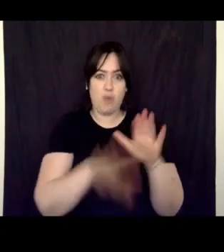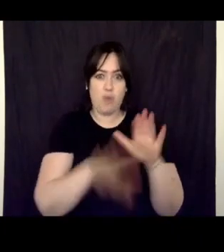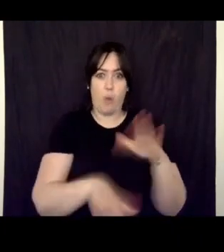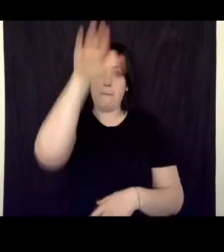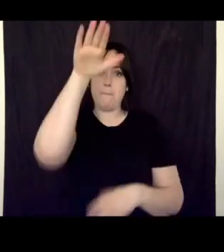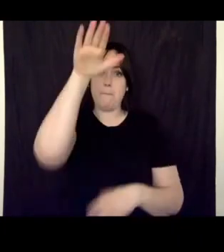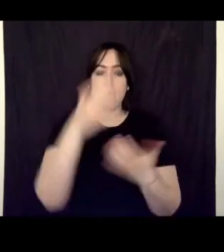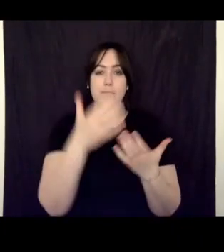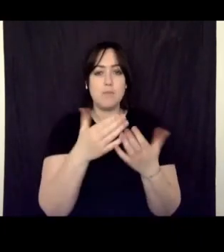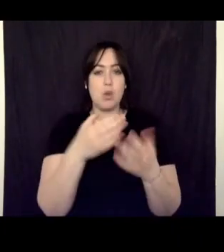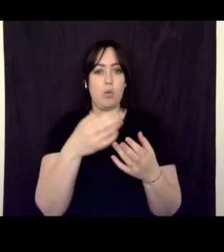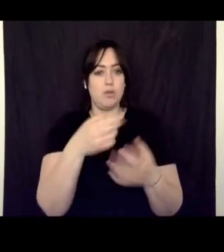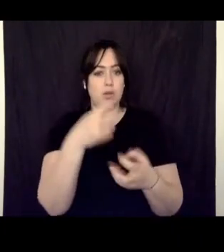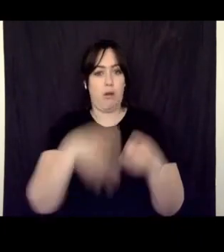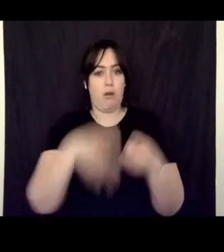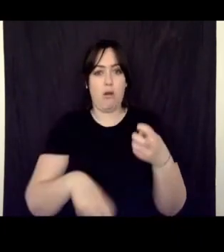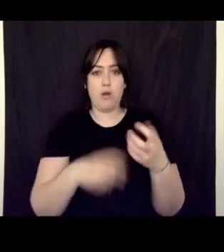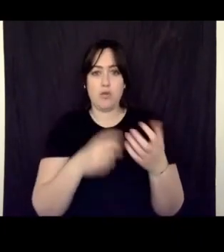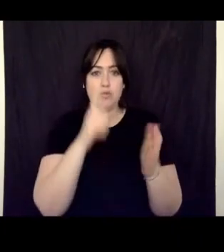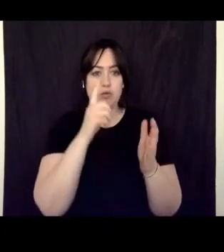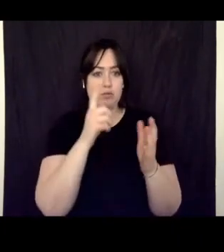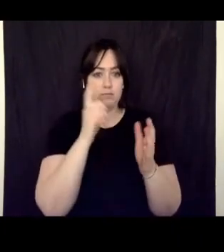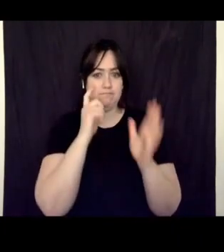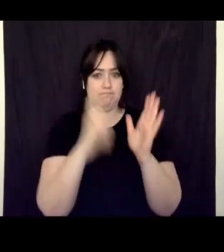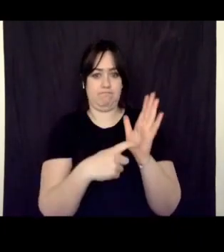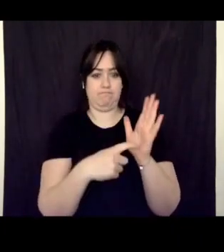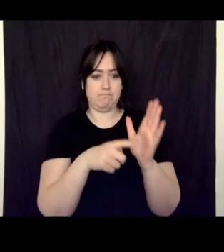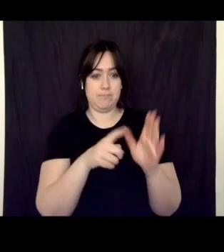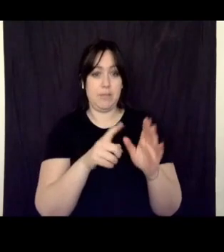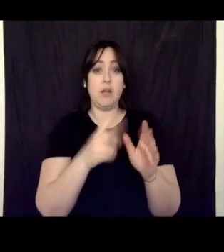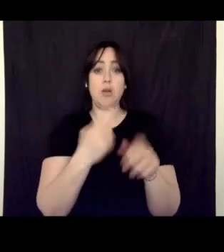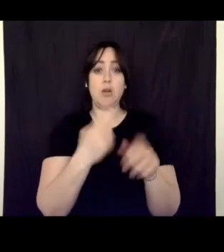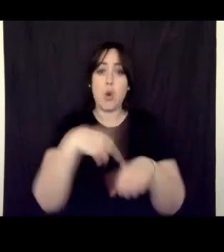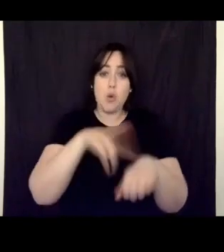between normal pace of development and